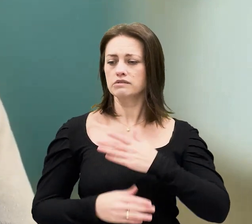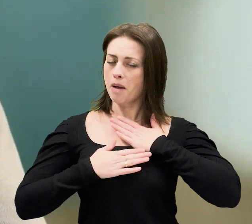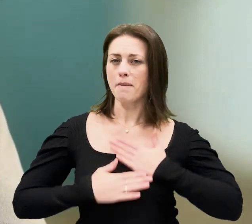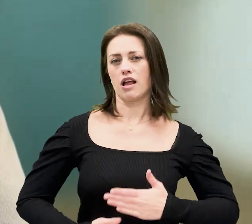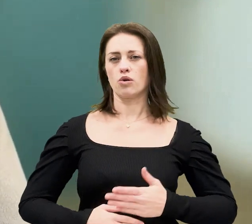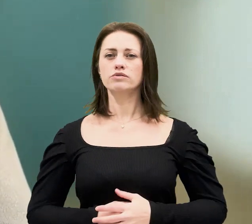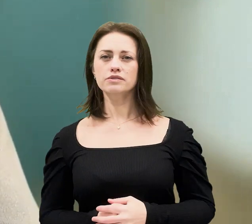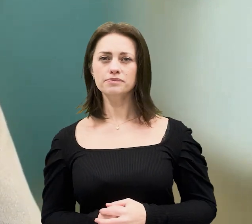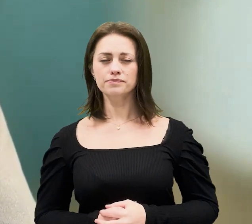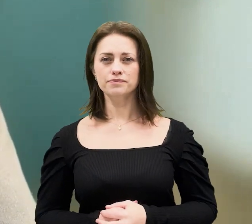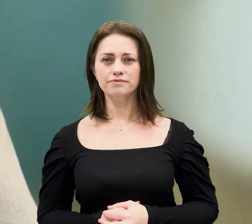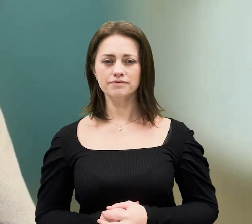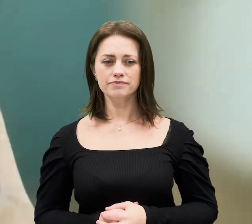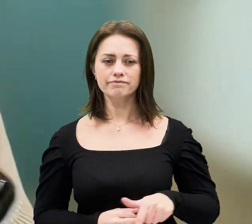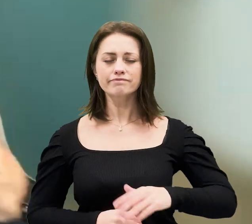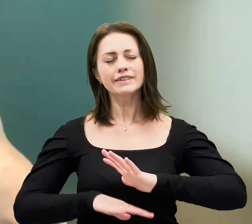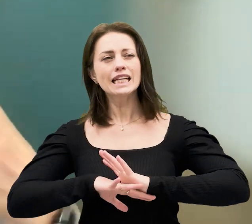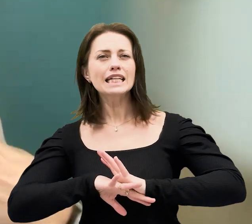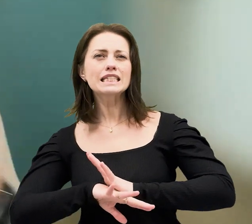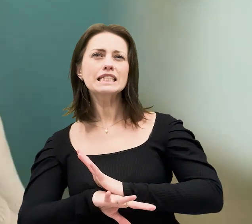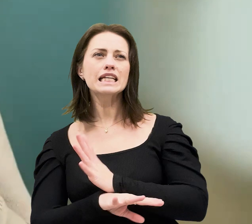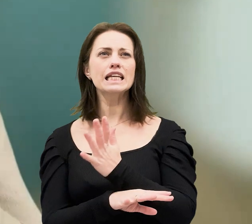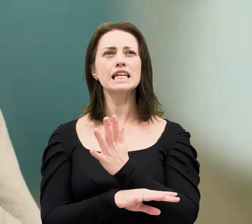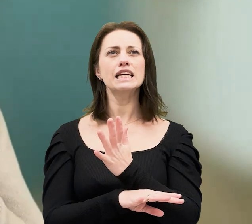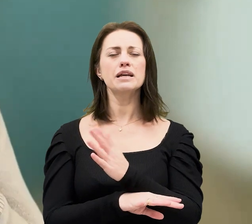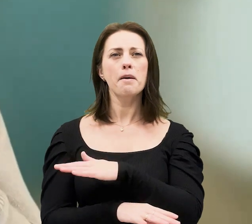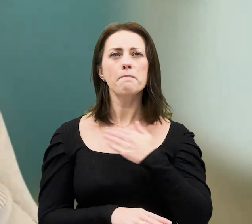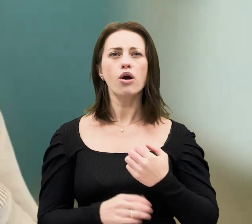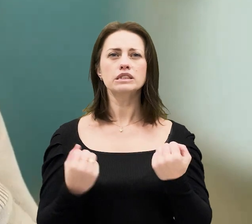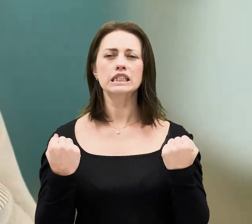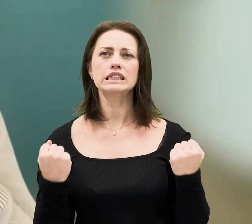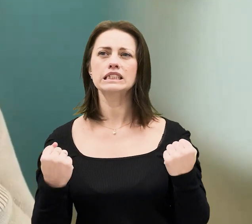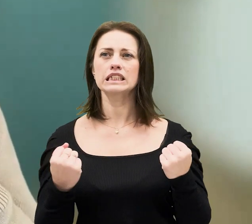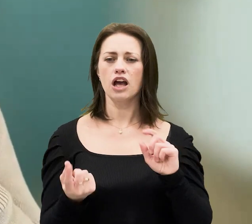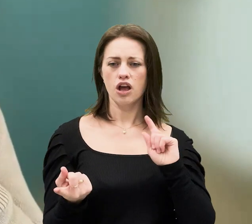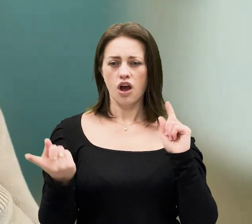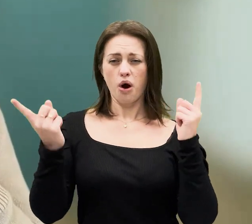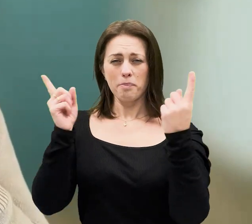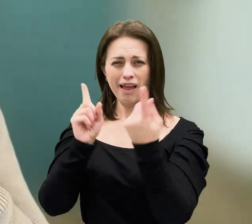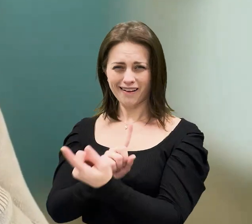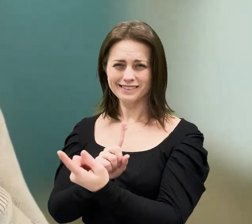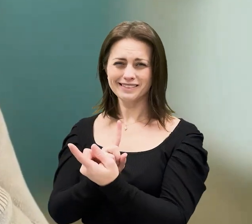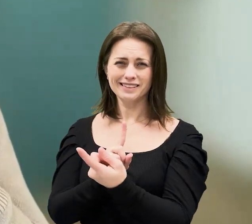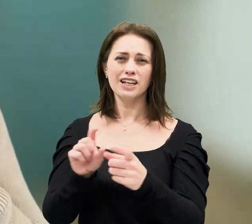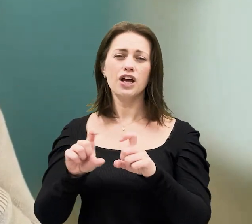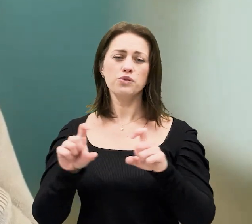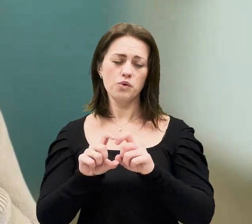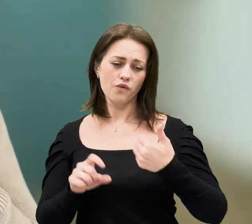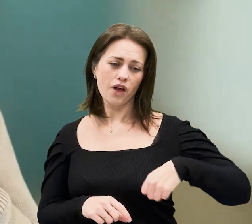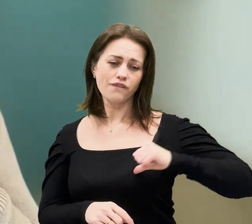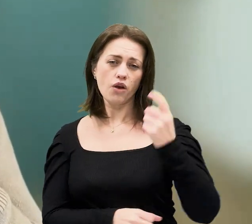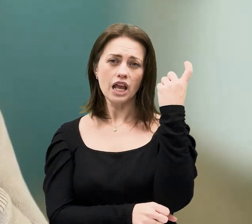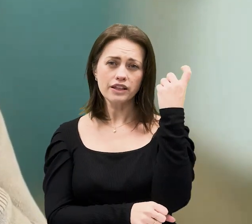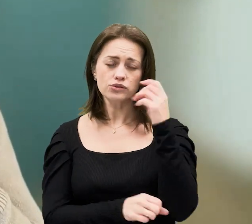stories. At this moment, we feel a lot of counter forces. We had